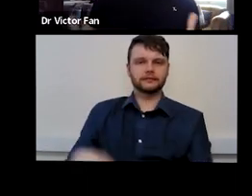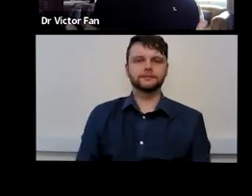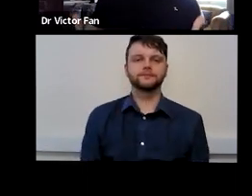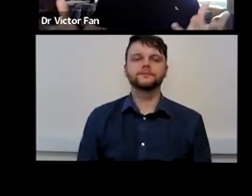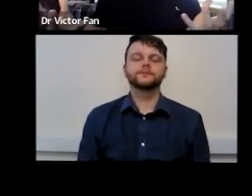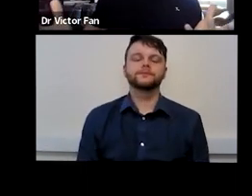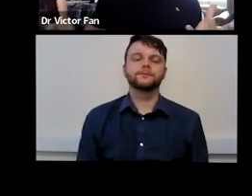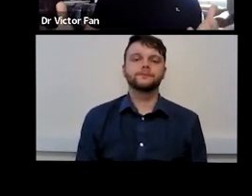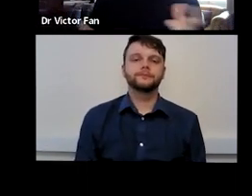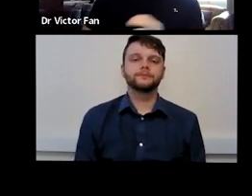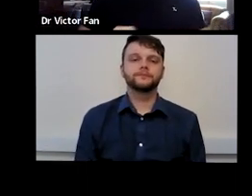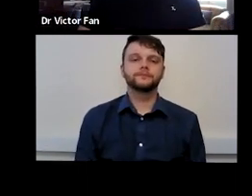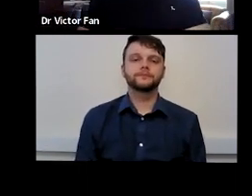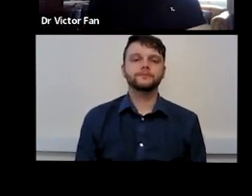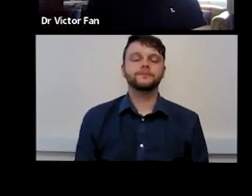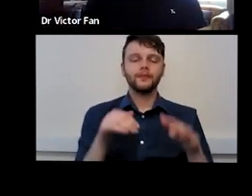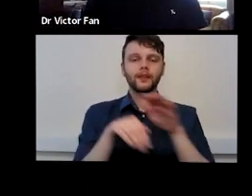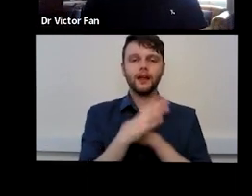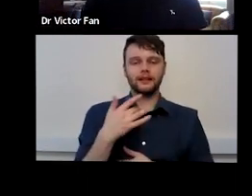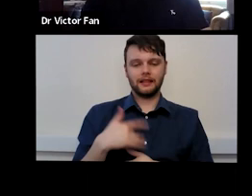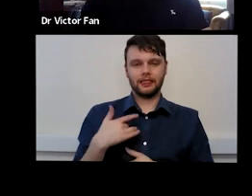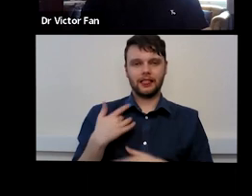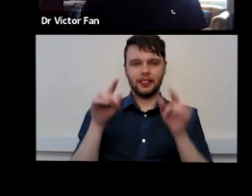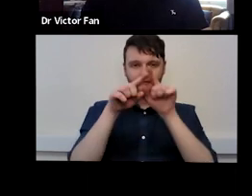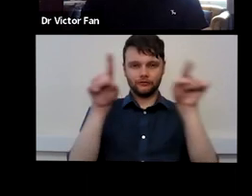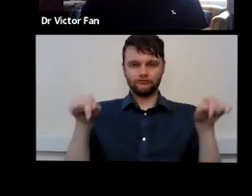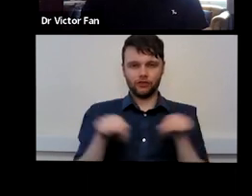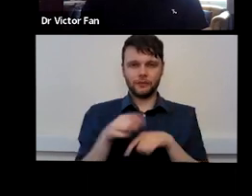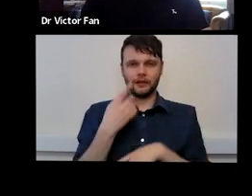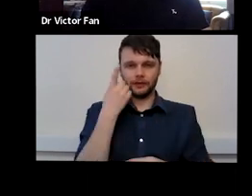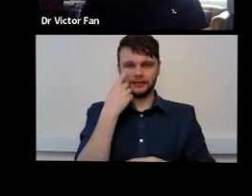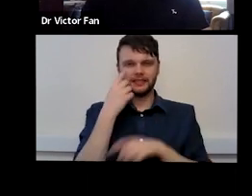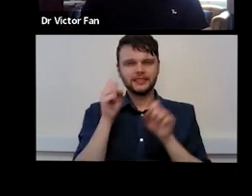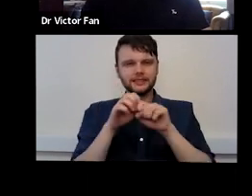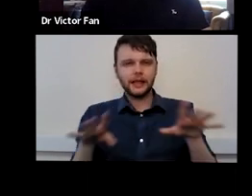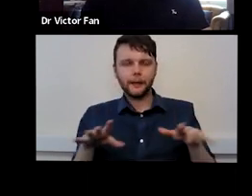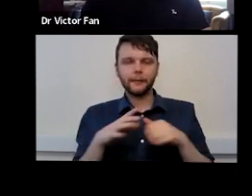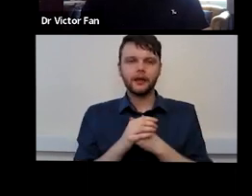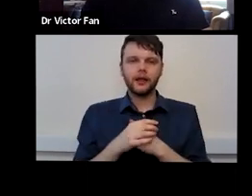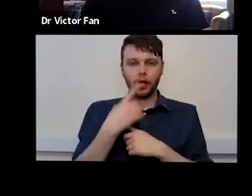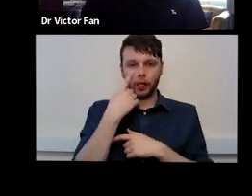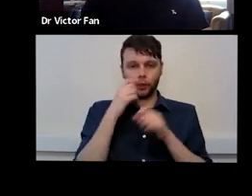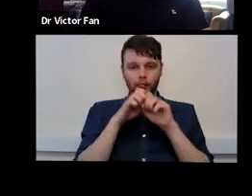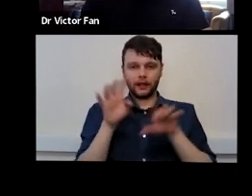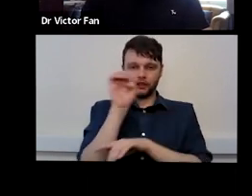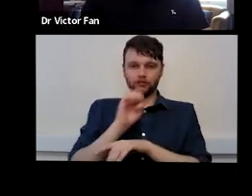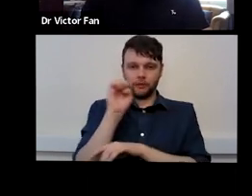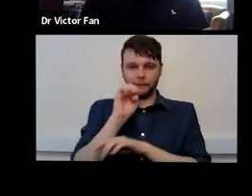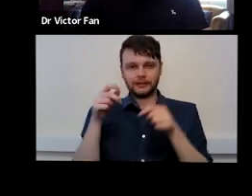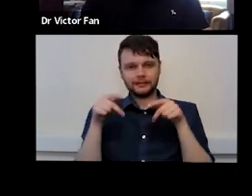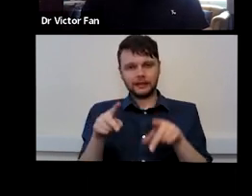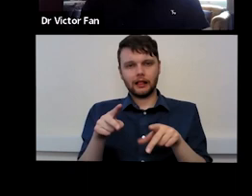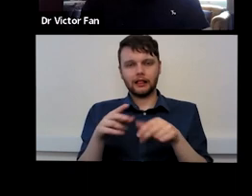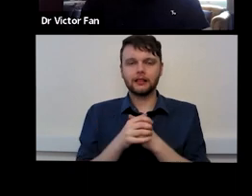And meanwhile, in the living room of the main protagonist, you're seeing the same thing. It's a fairly European-styled room. It's almost